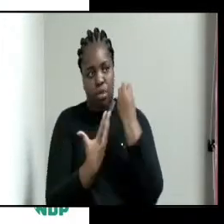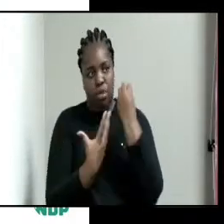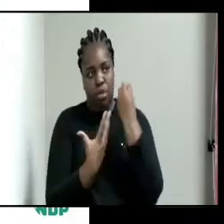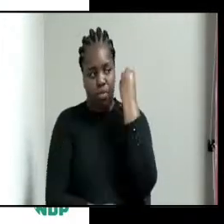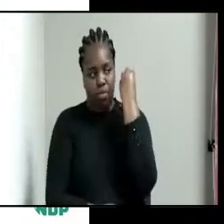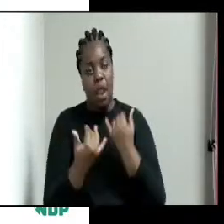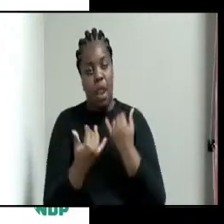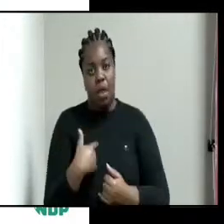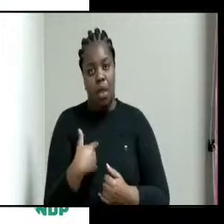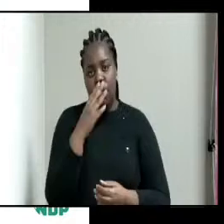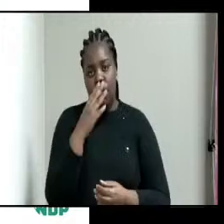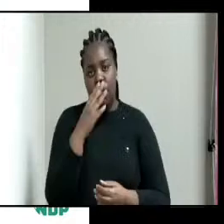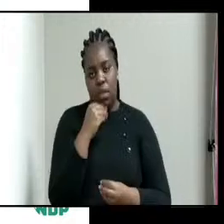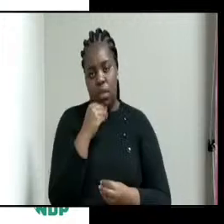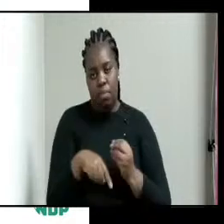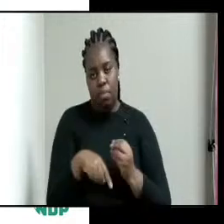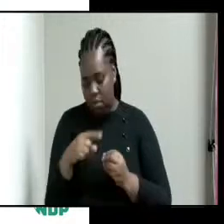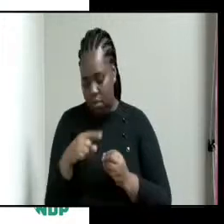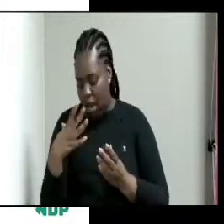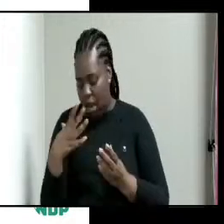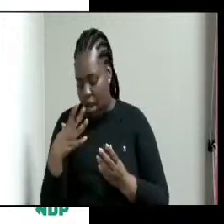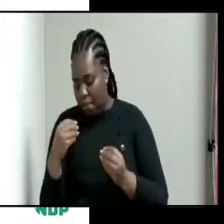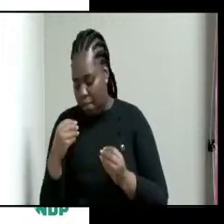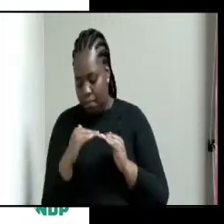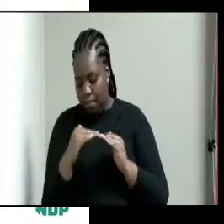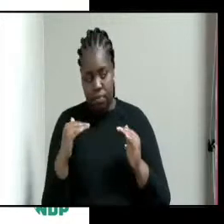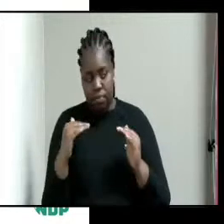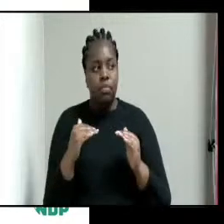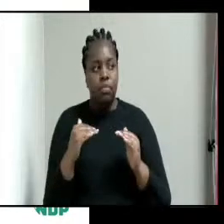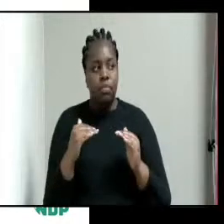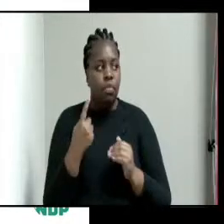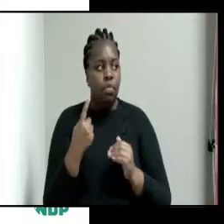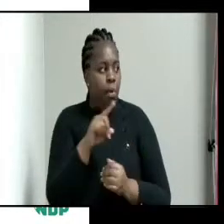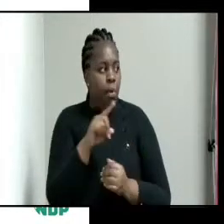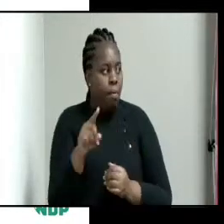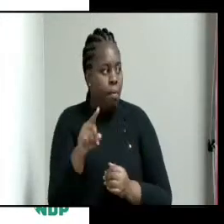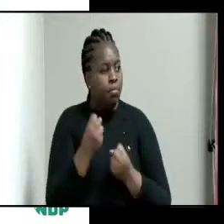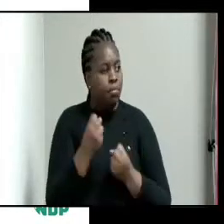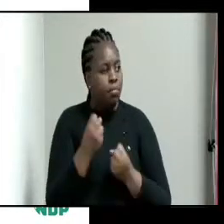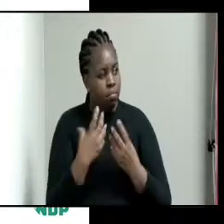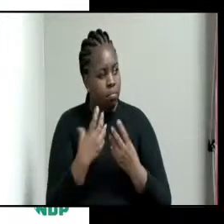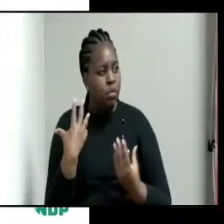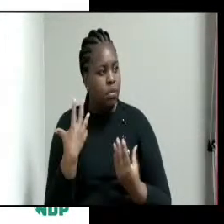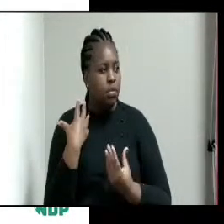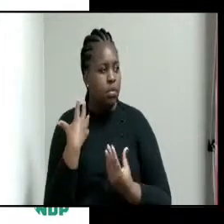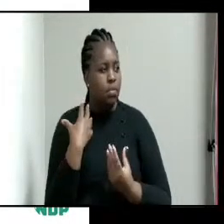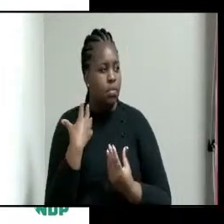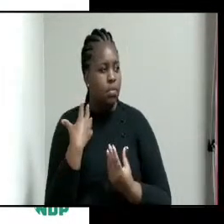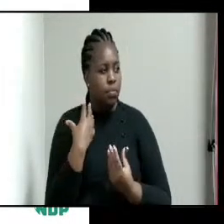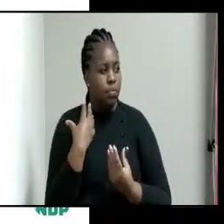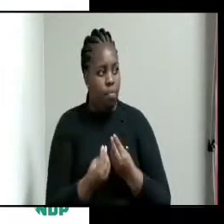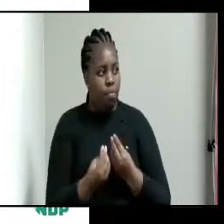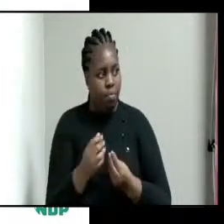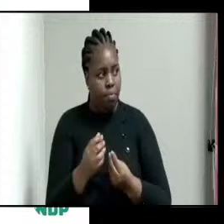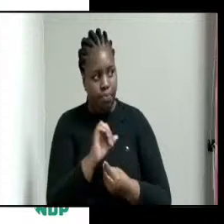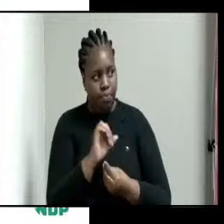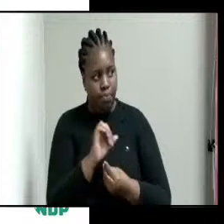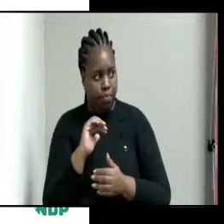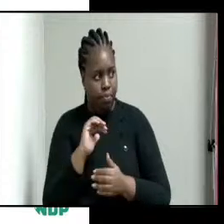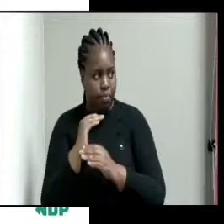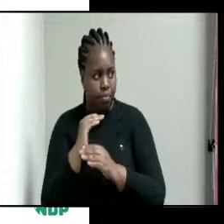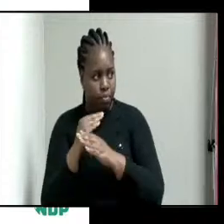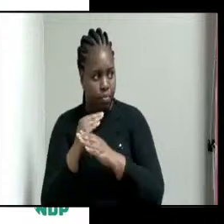then here we're talking about an average number of deprivations. How many of the